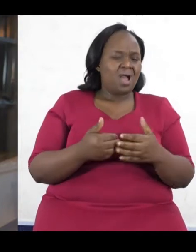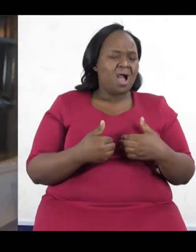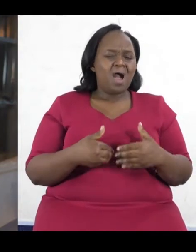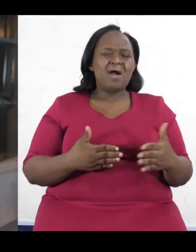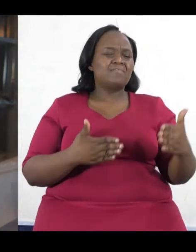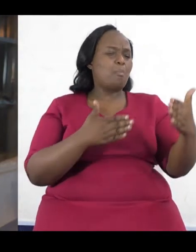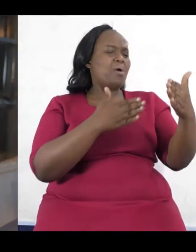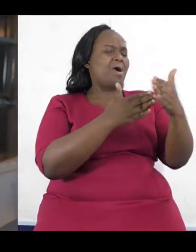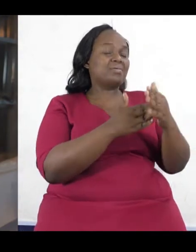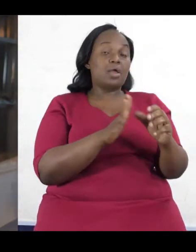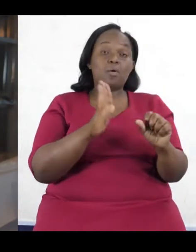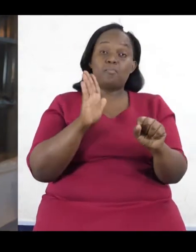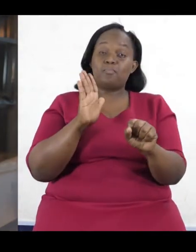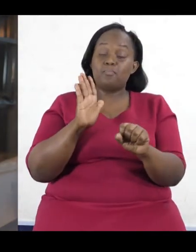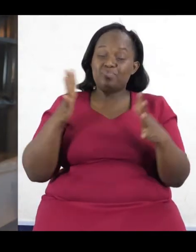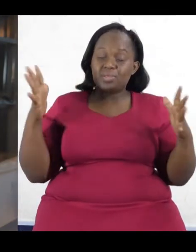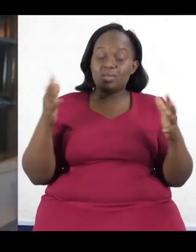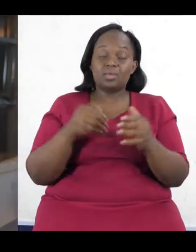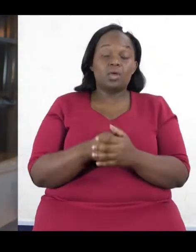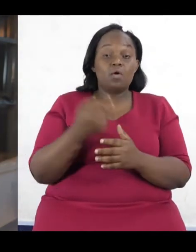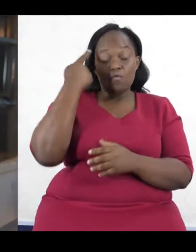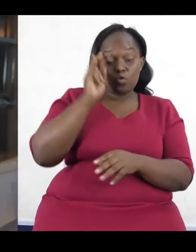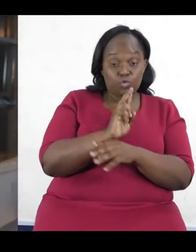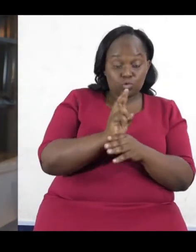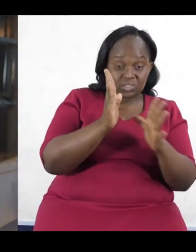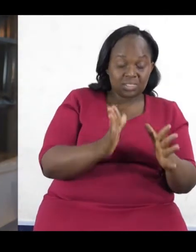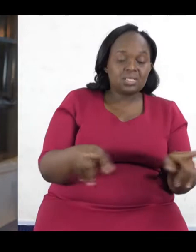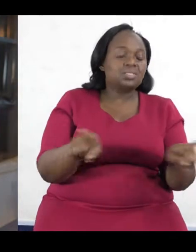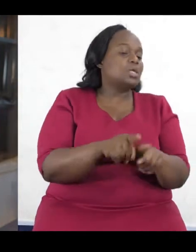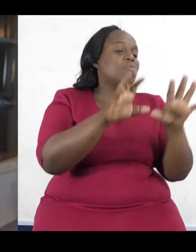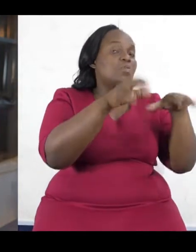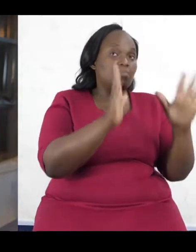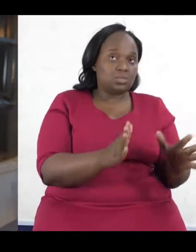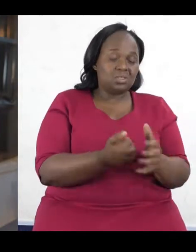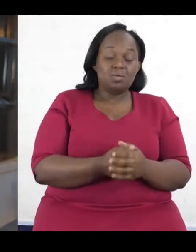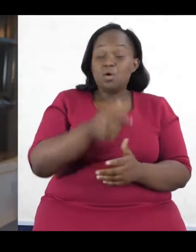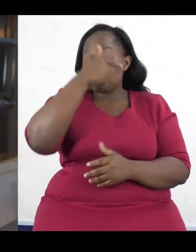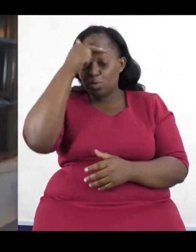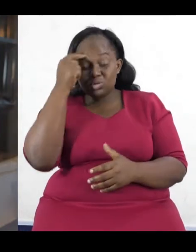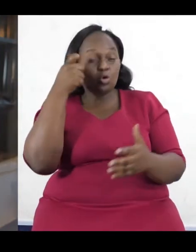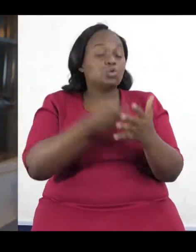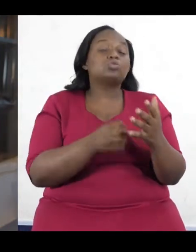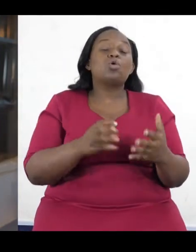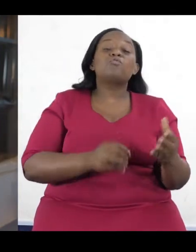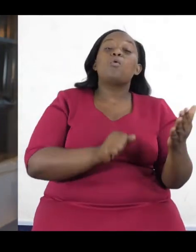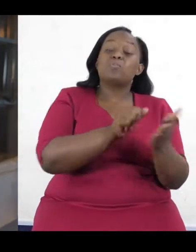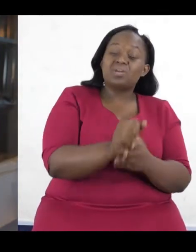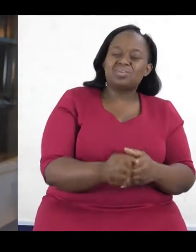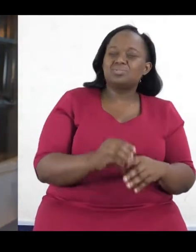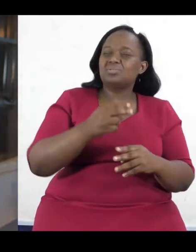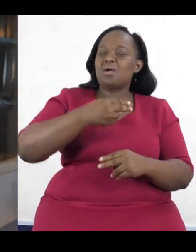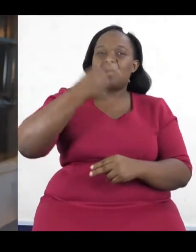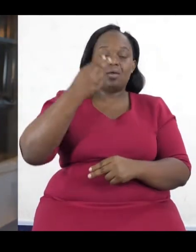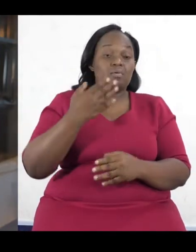barrier to the youth involvement in agriculture, because you find the cost of production is too high. For instance, I might